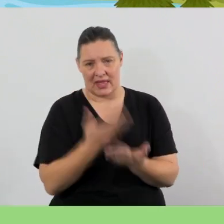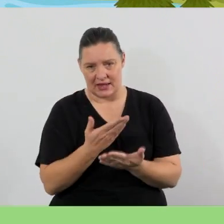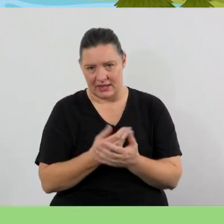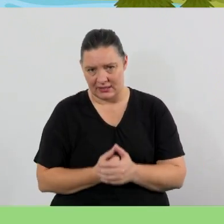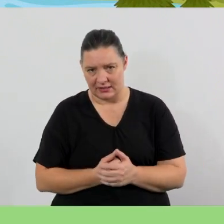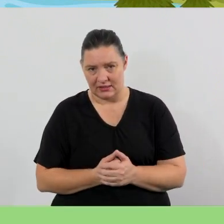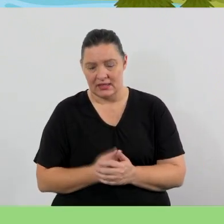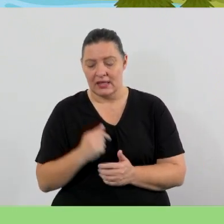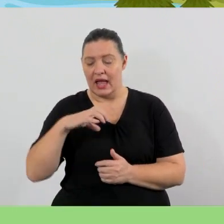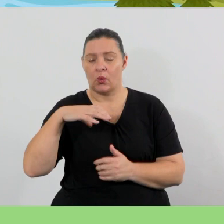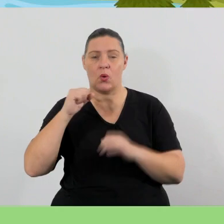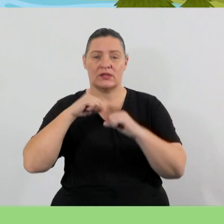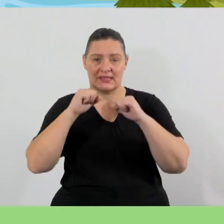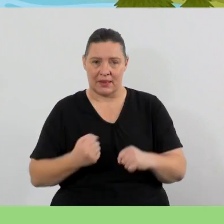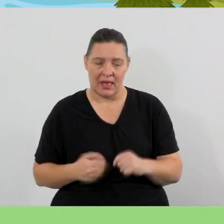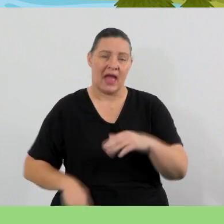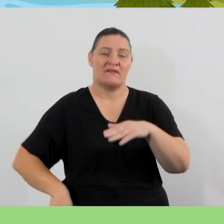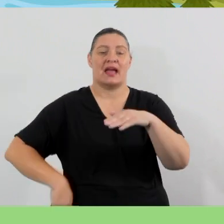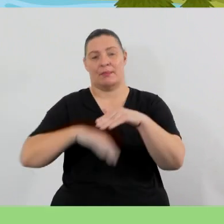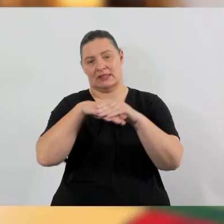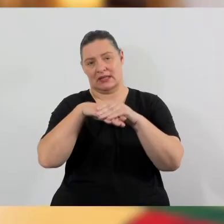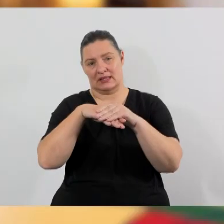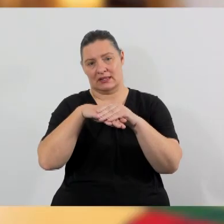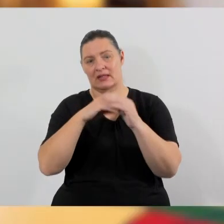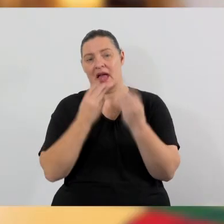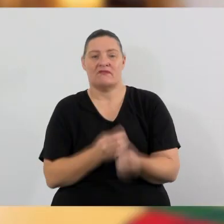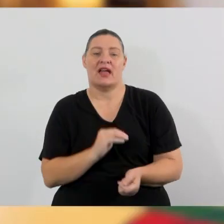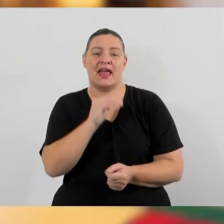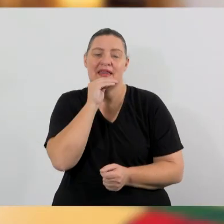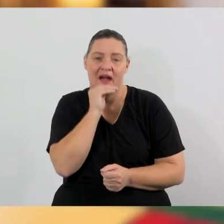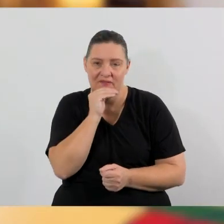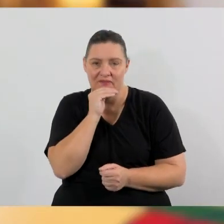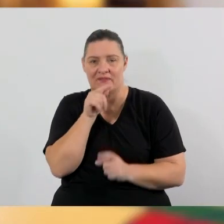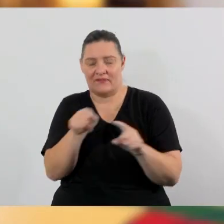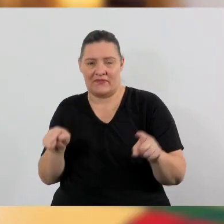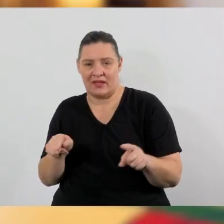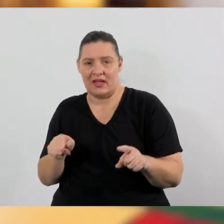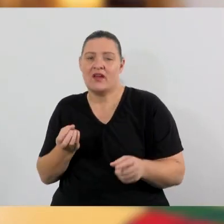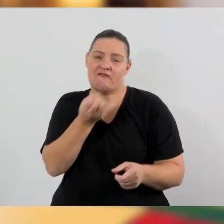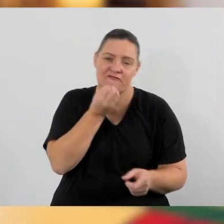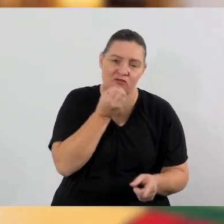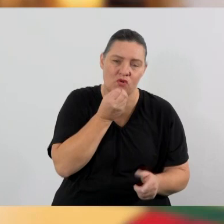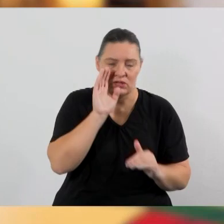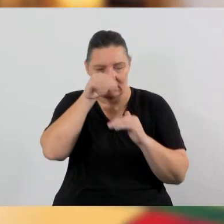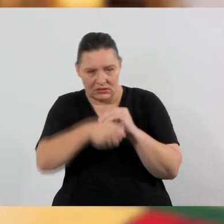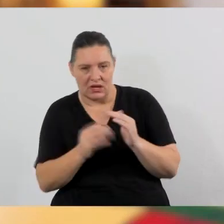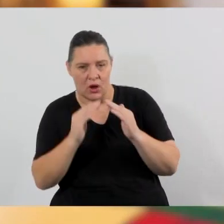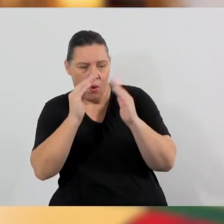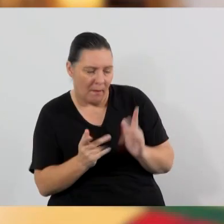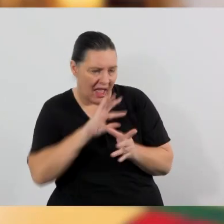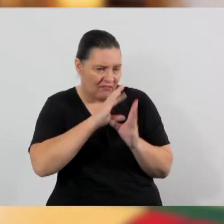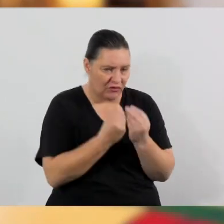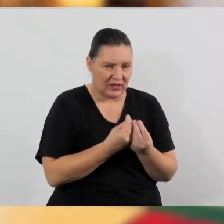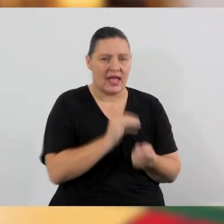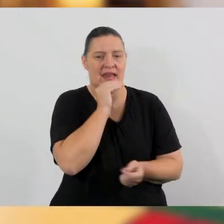organisms. So this ecosystem has the capacity to carry enough organisms that will be fed and sheltered by